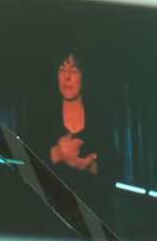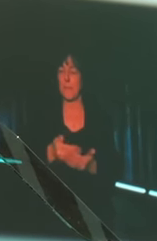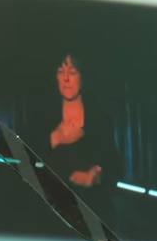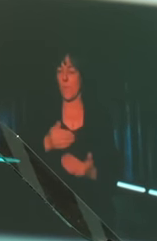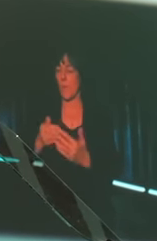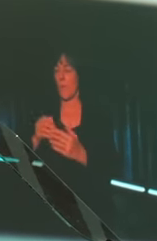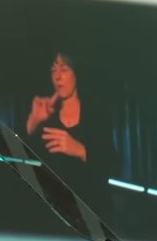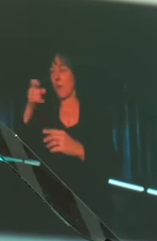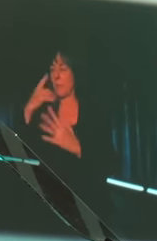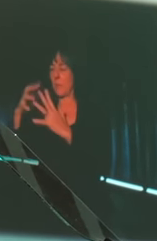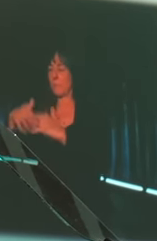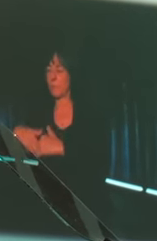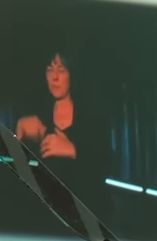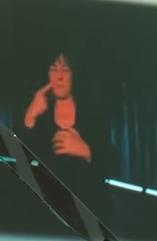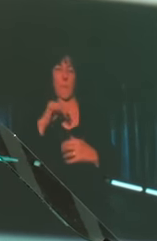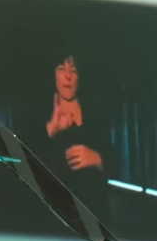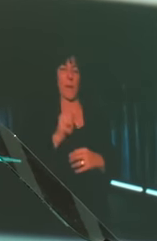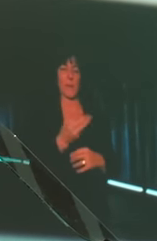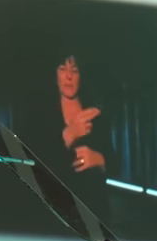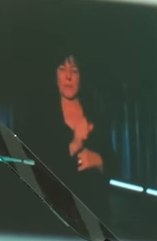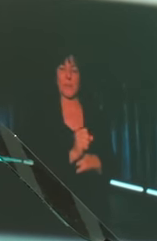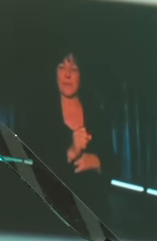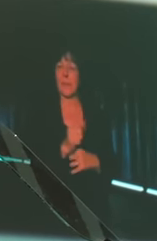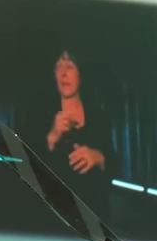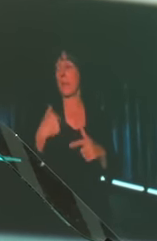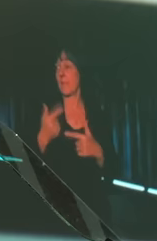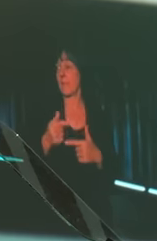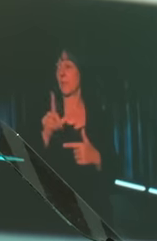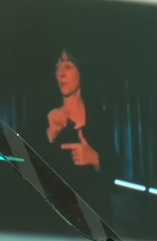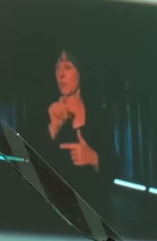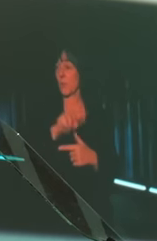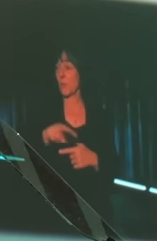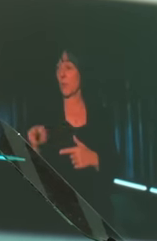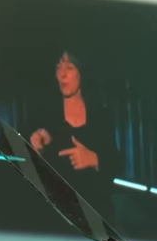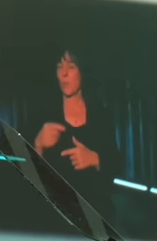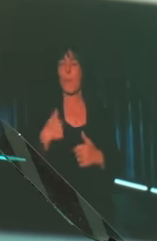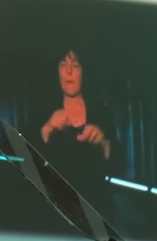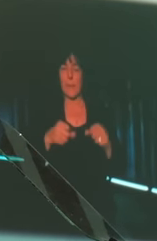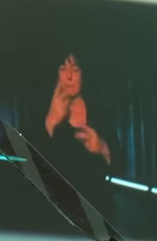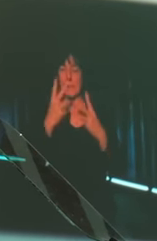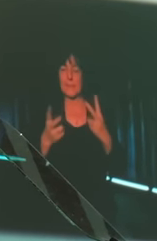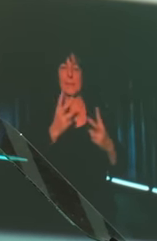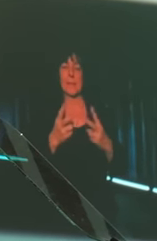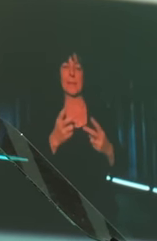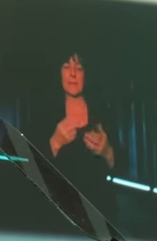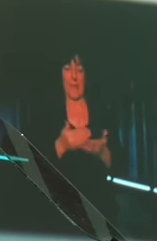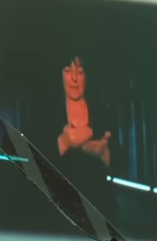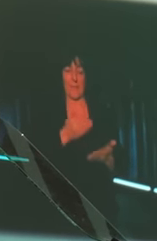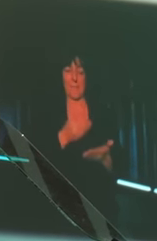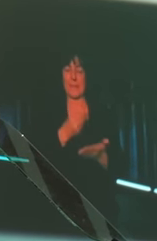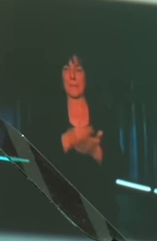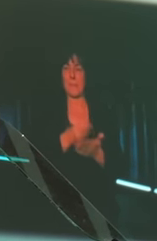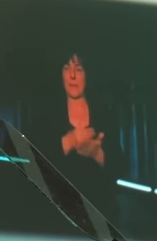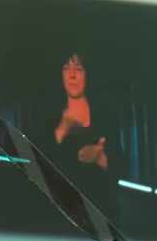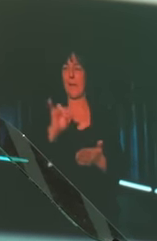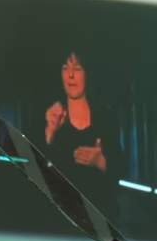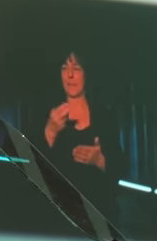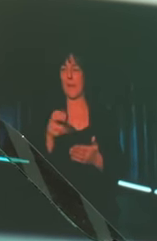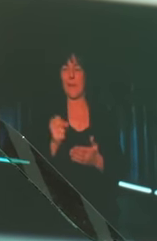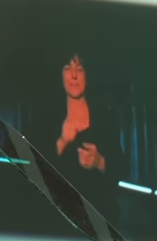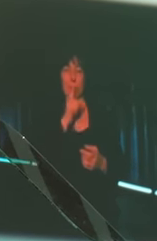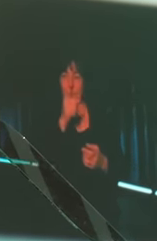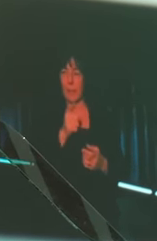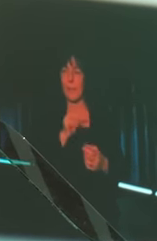for IHS, and that in 2022 we were able to see advanced appropriations for IHS